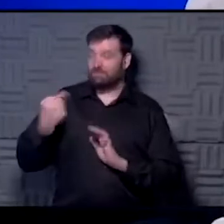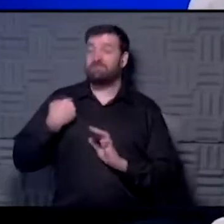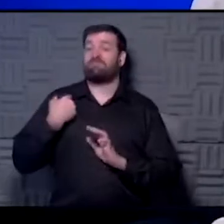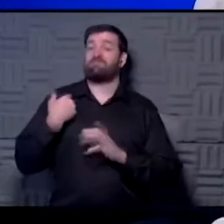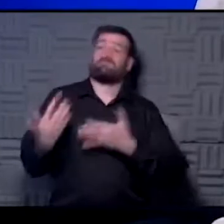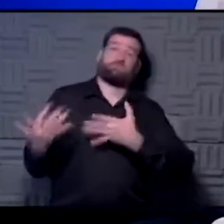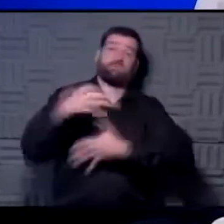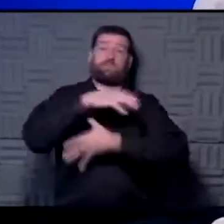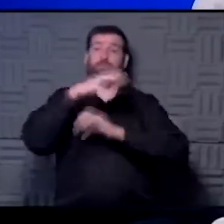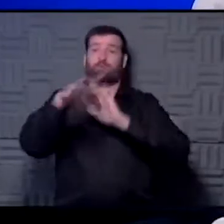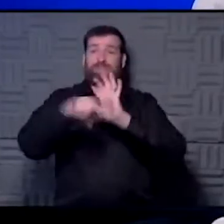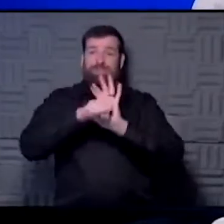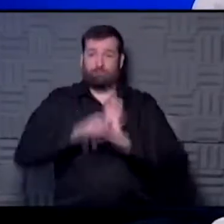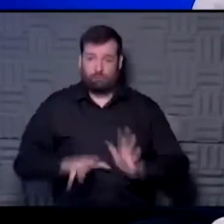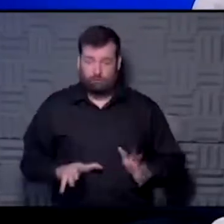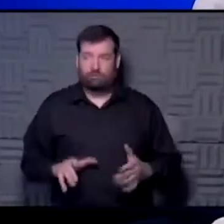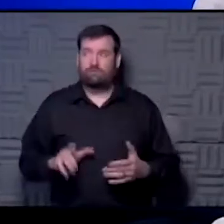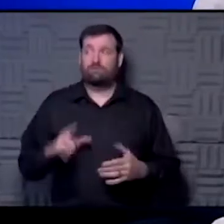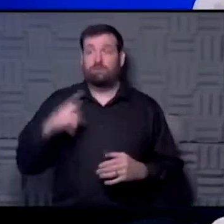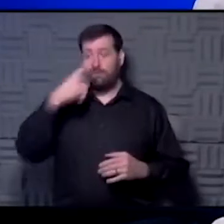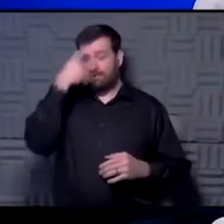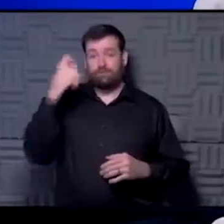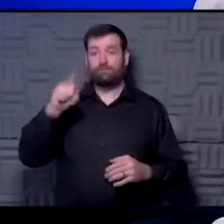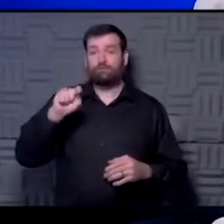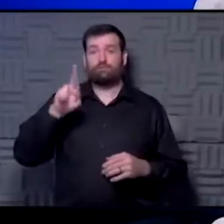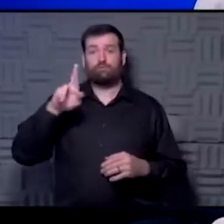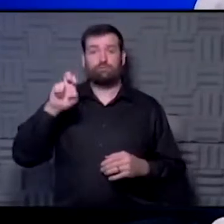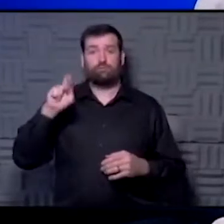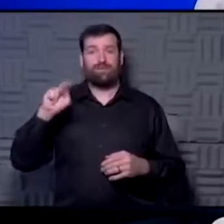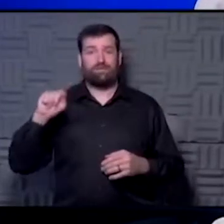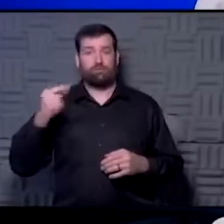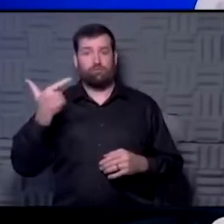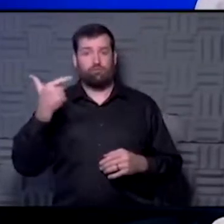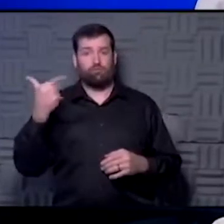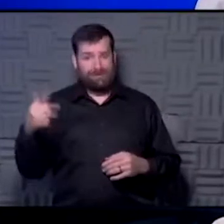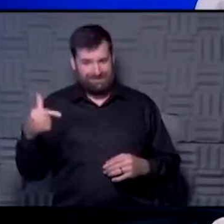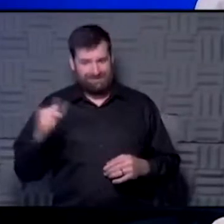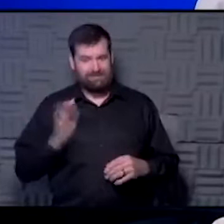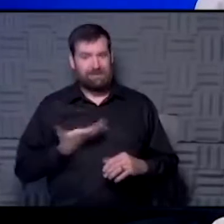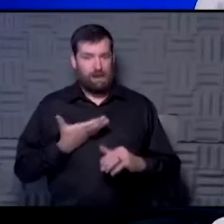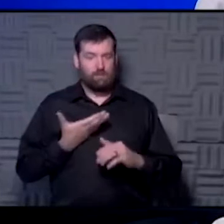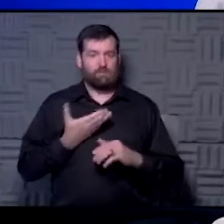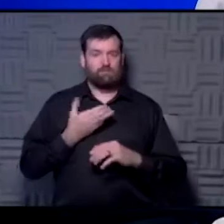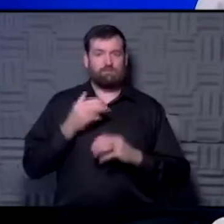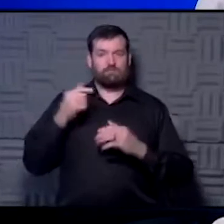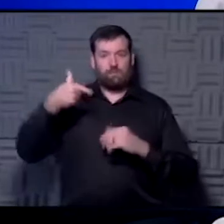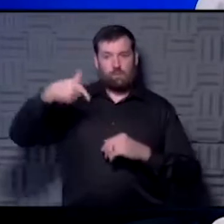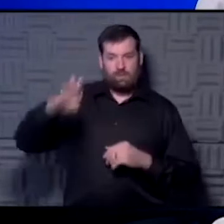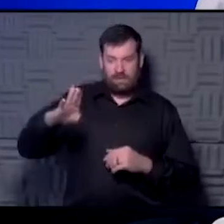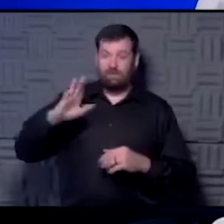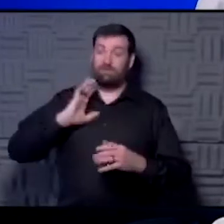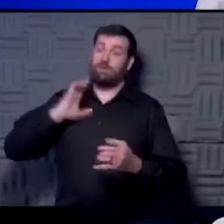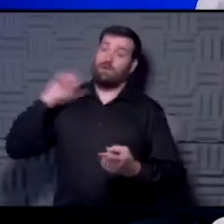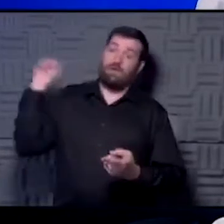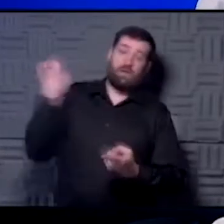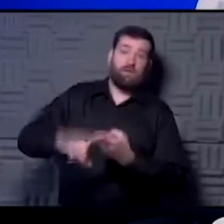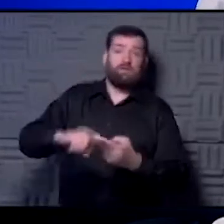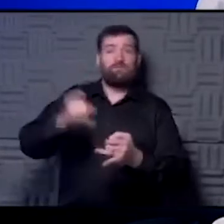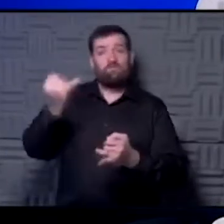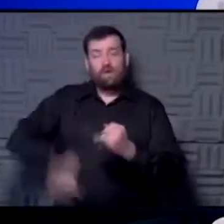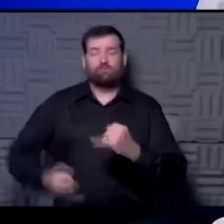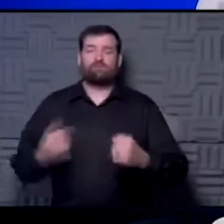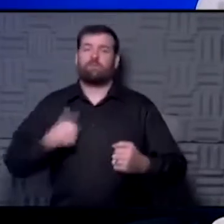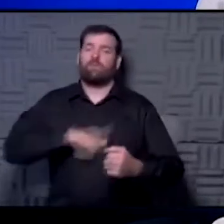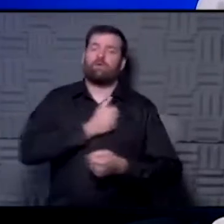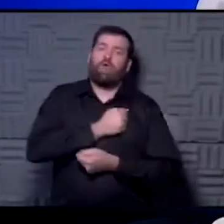receiver because we kind of managed to get Trent Green to be our quarterback in that first fantasy camp and made it all the way to the finals where we were exhausted